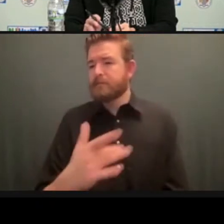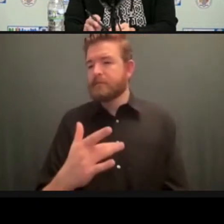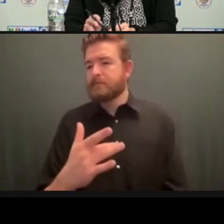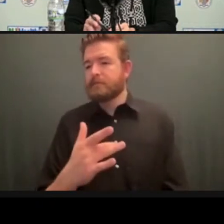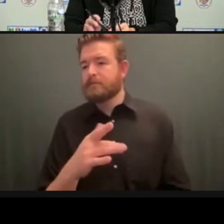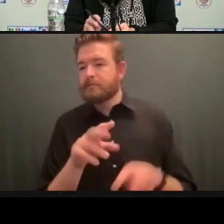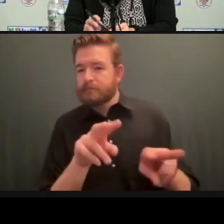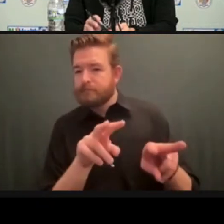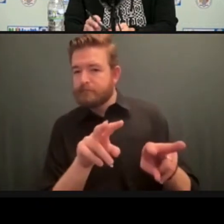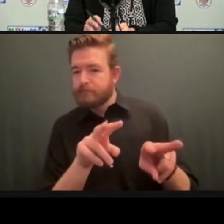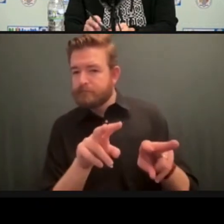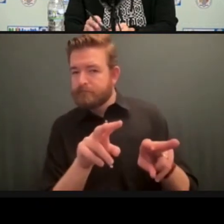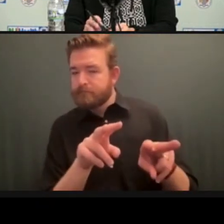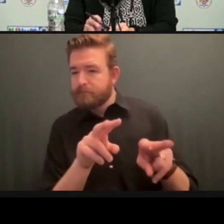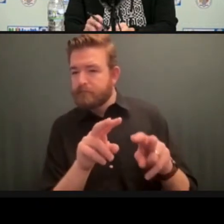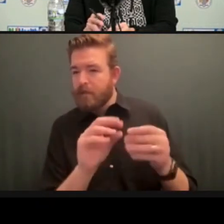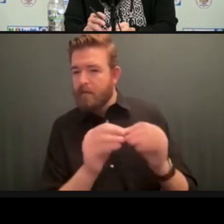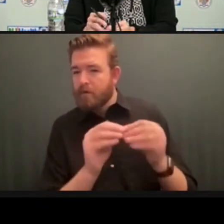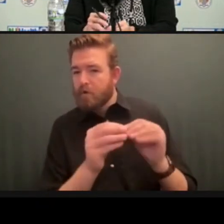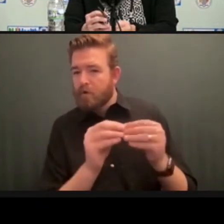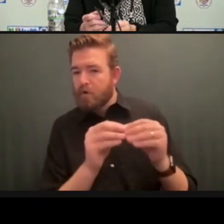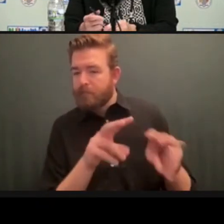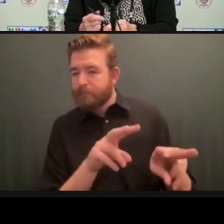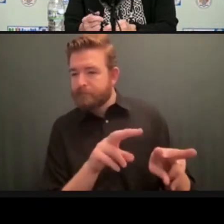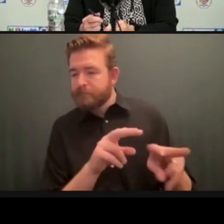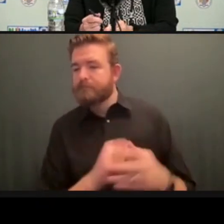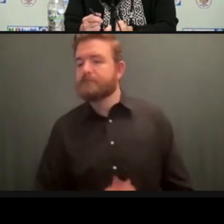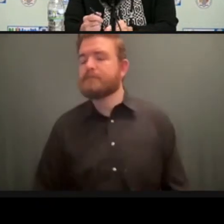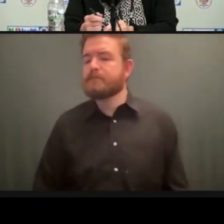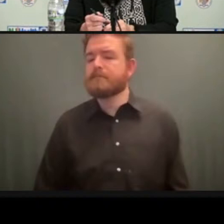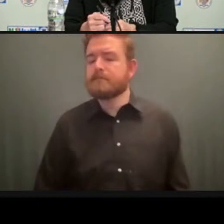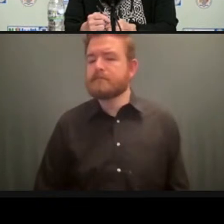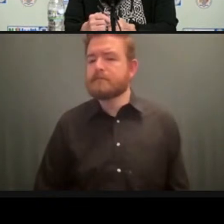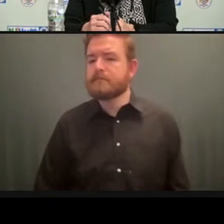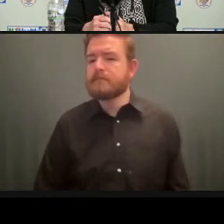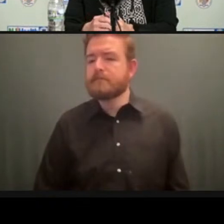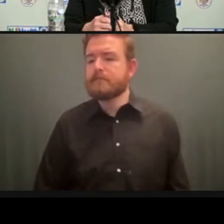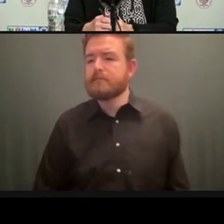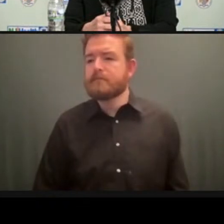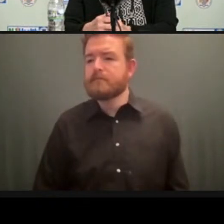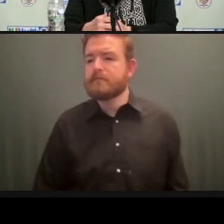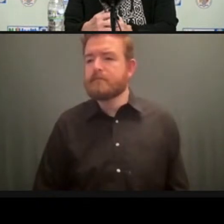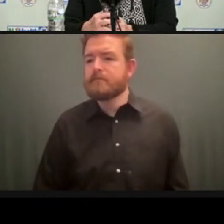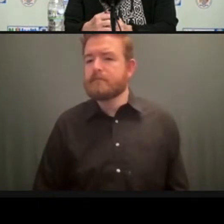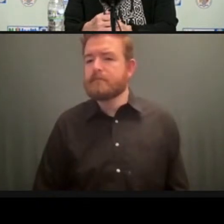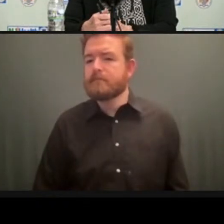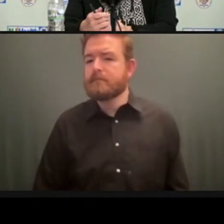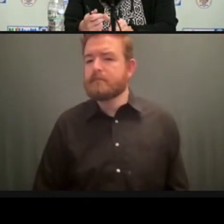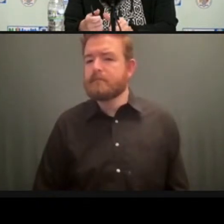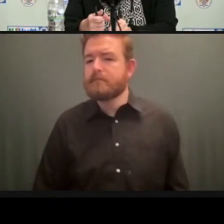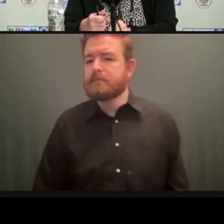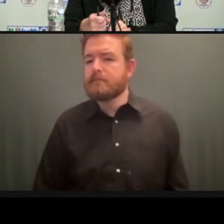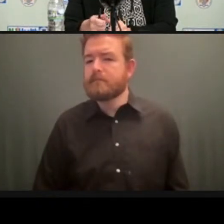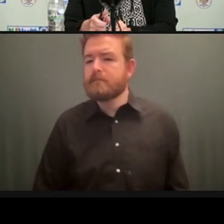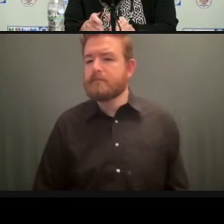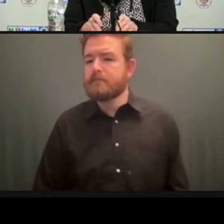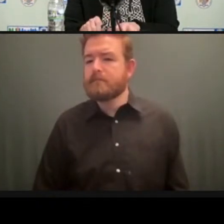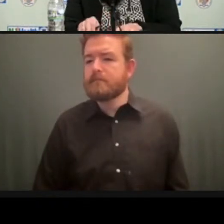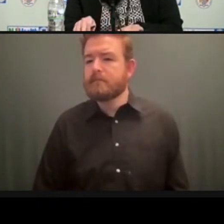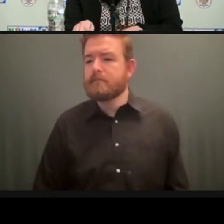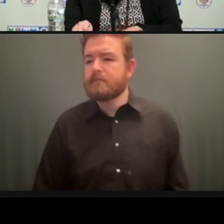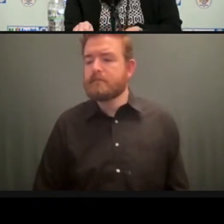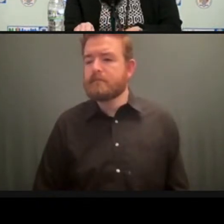I wouldn't call this a silver lining, but the modeling, this thing comes to a head based